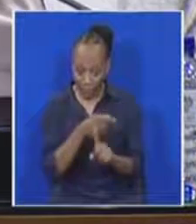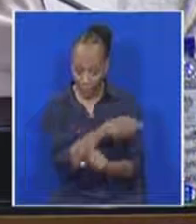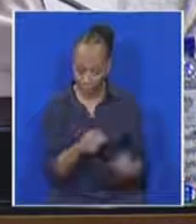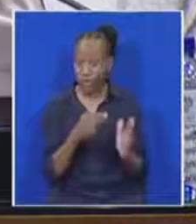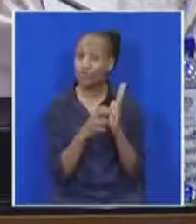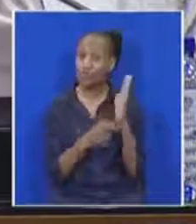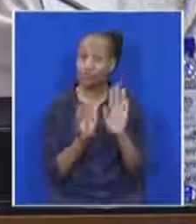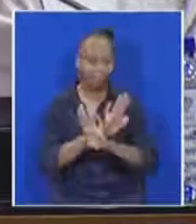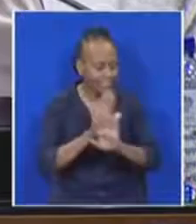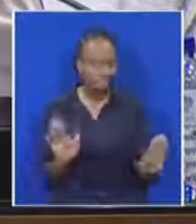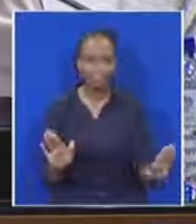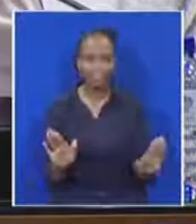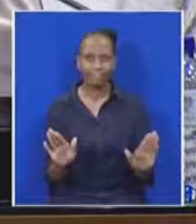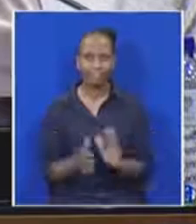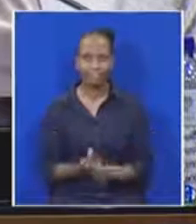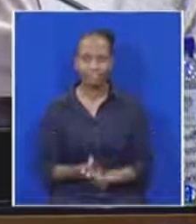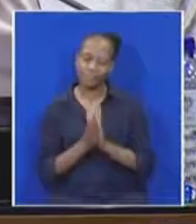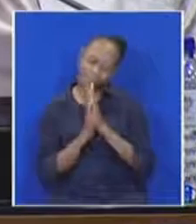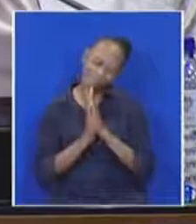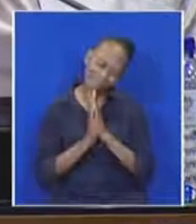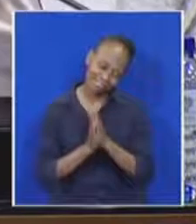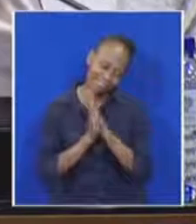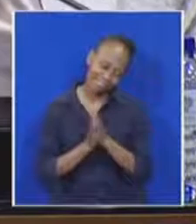We want to ask you